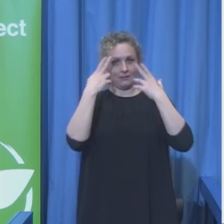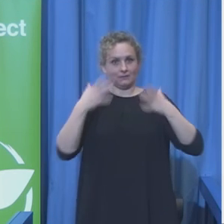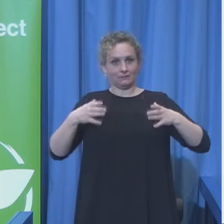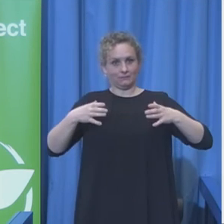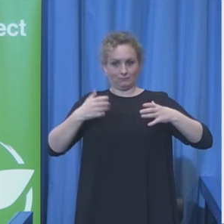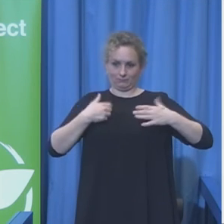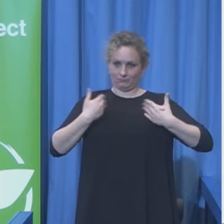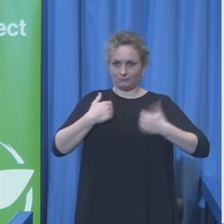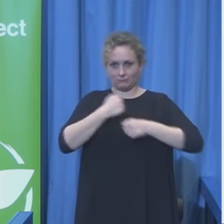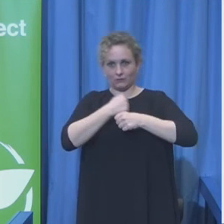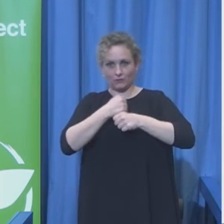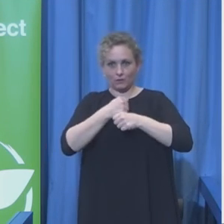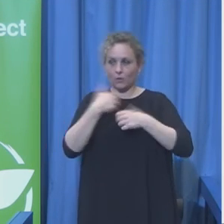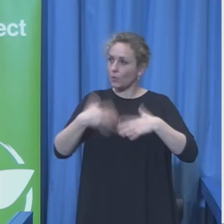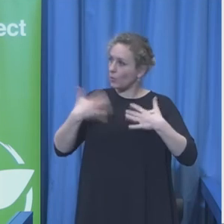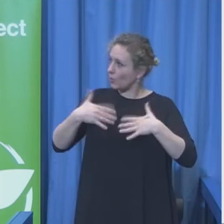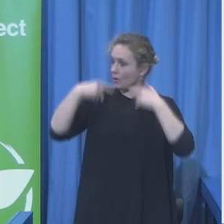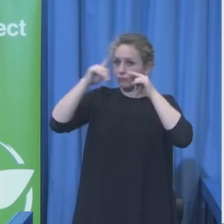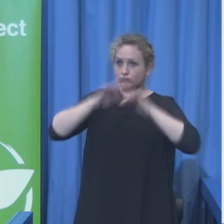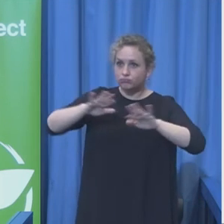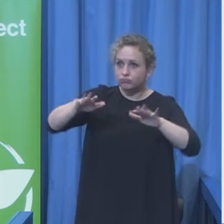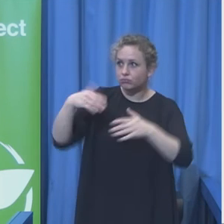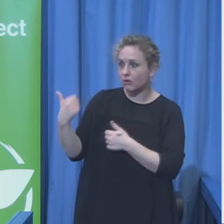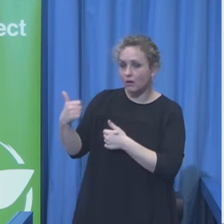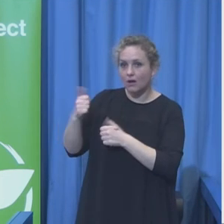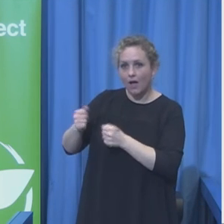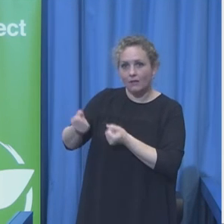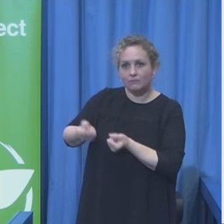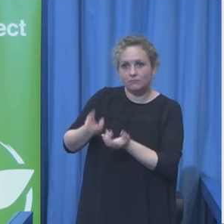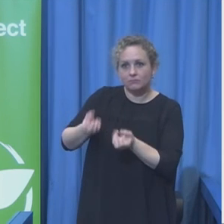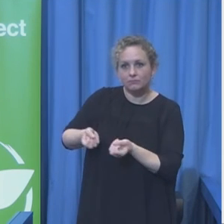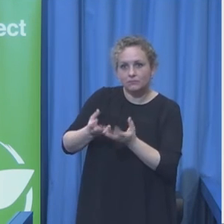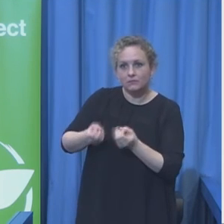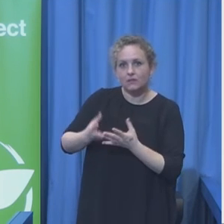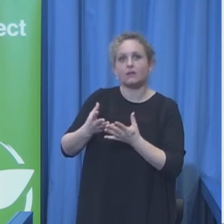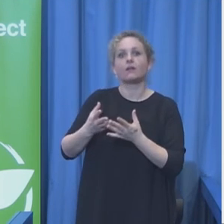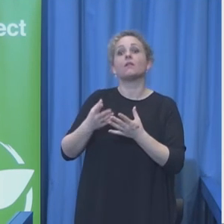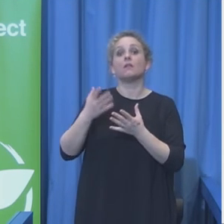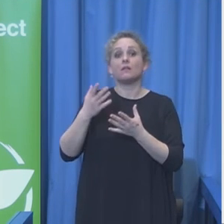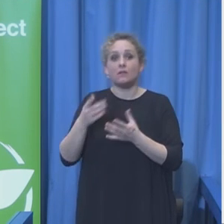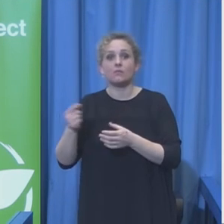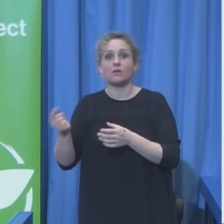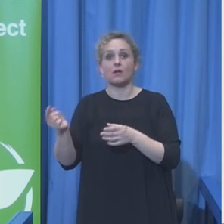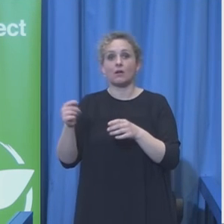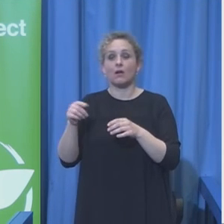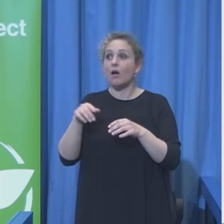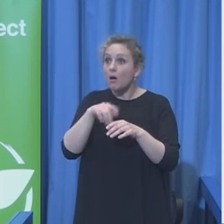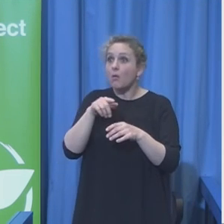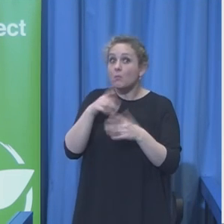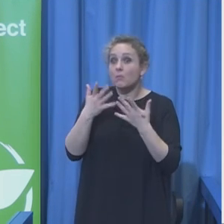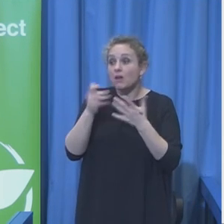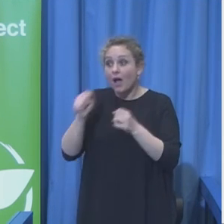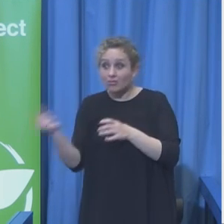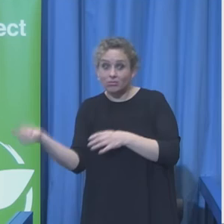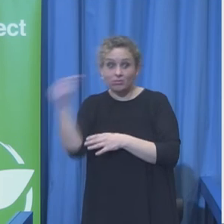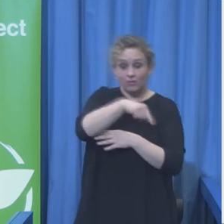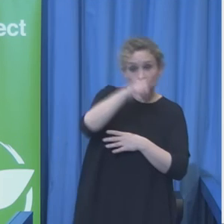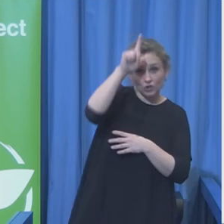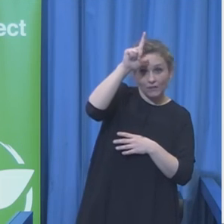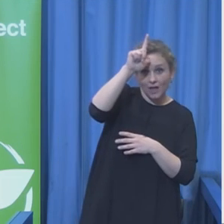the first time in Jordan that an individual of his magnitude has been appointed